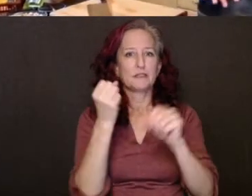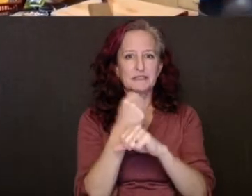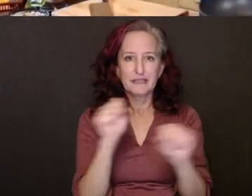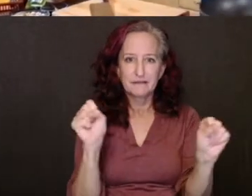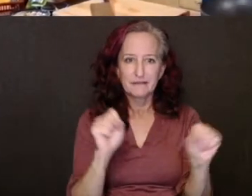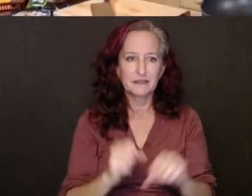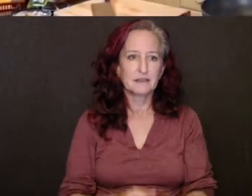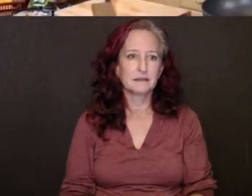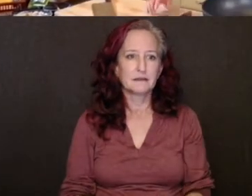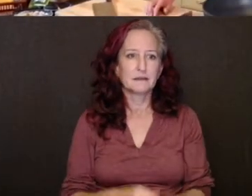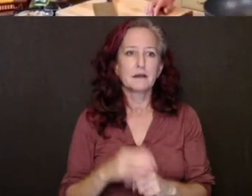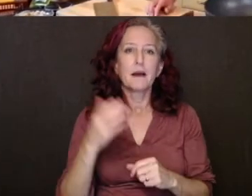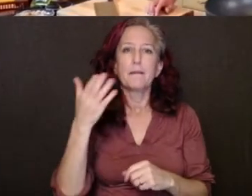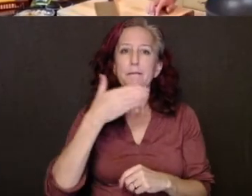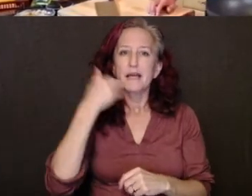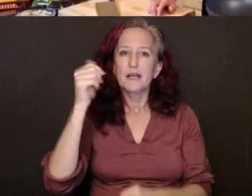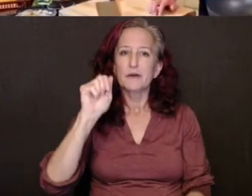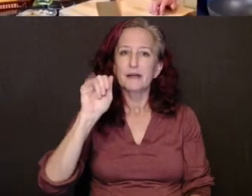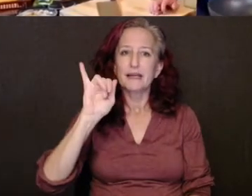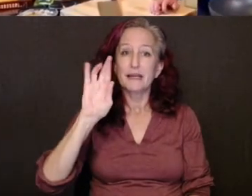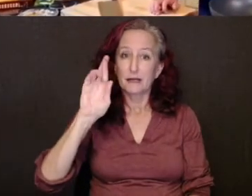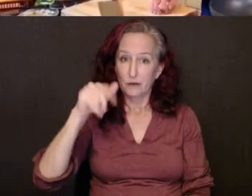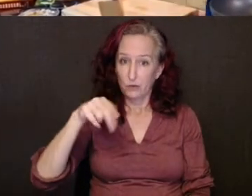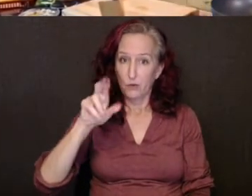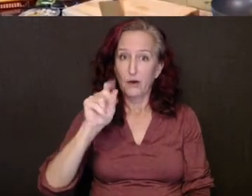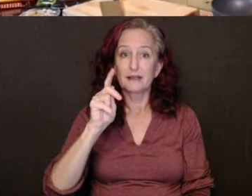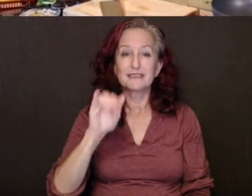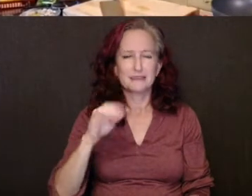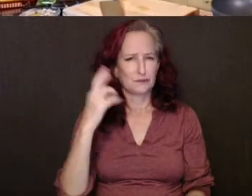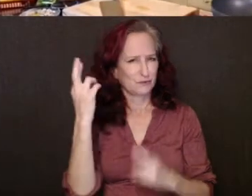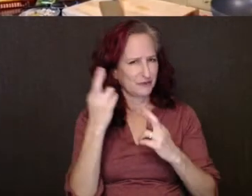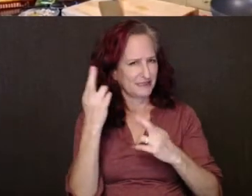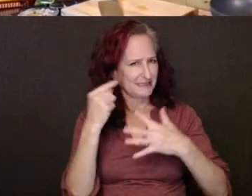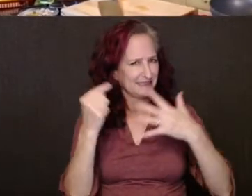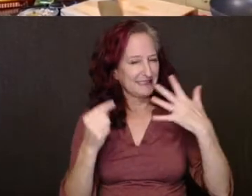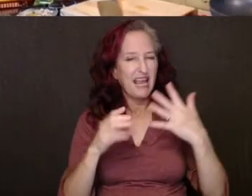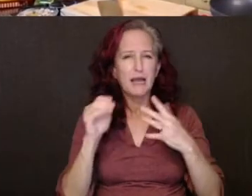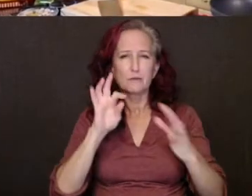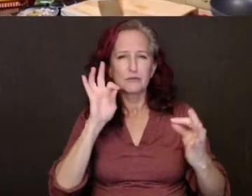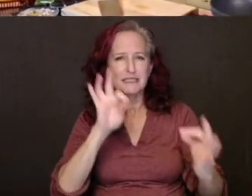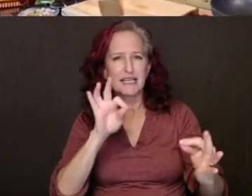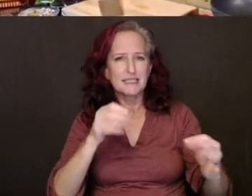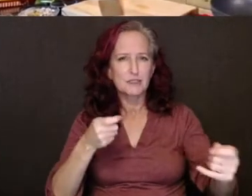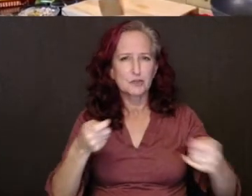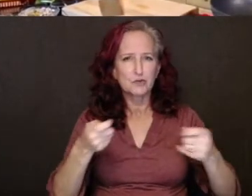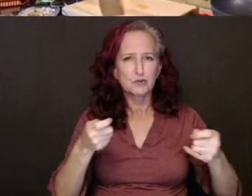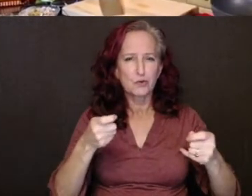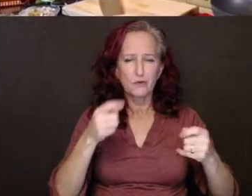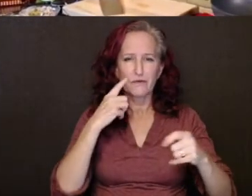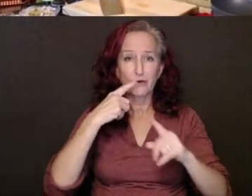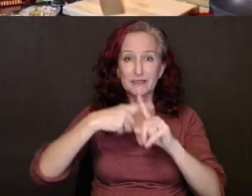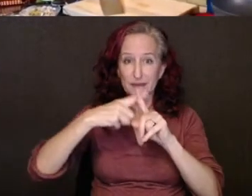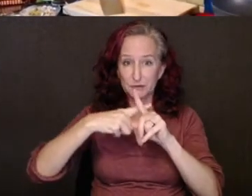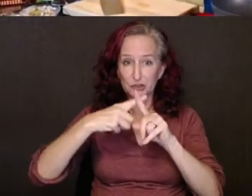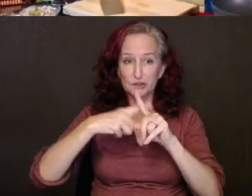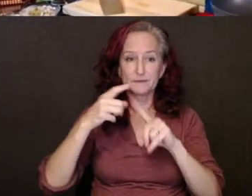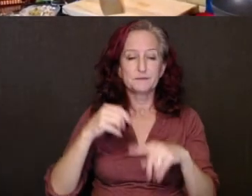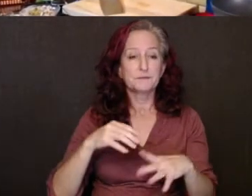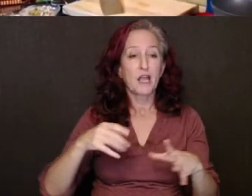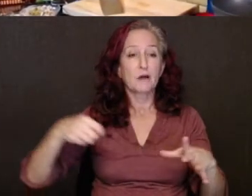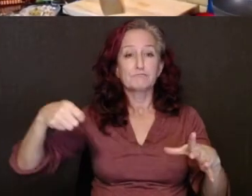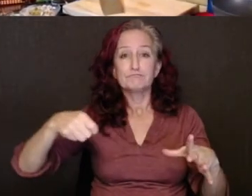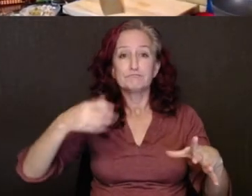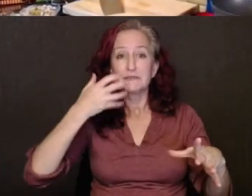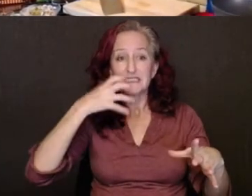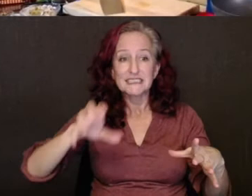your cookware. Waste nothing. Very, very efficient. Environmentally sound. That's the reason why. There's also no